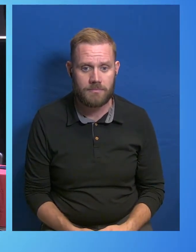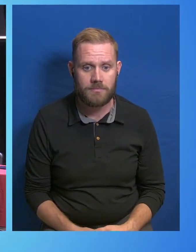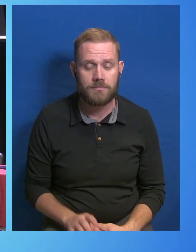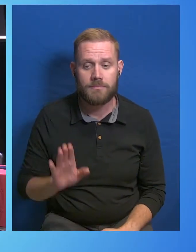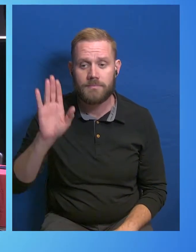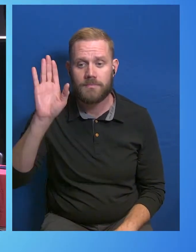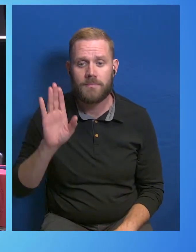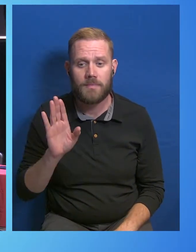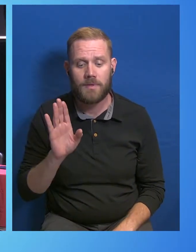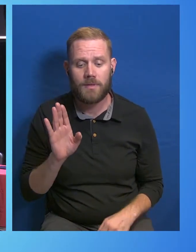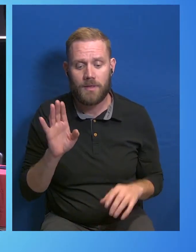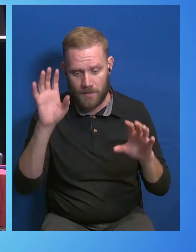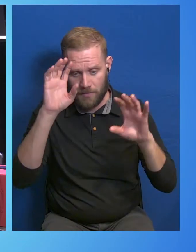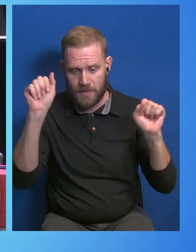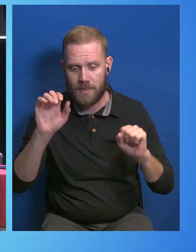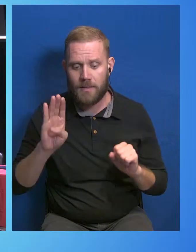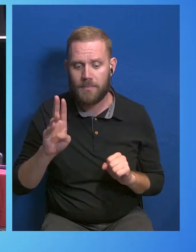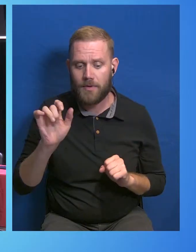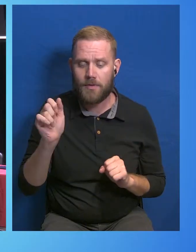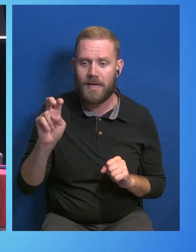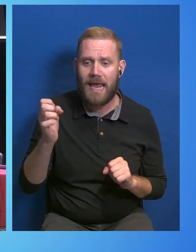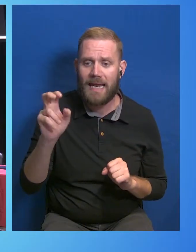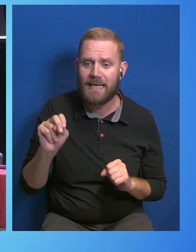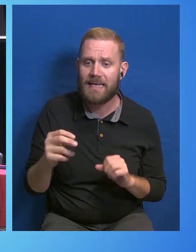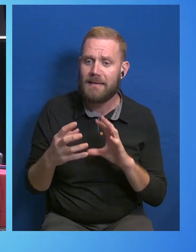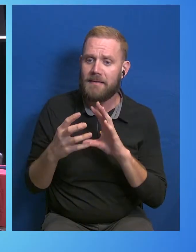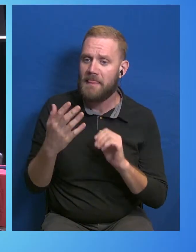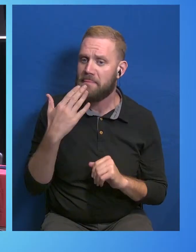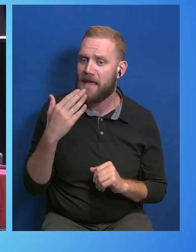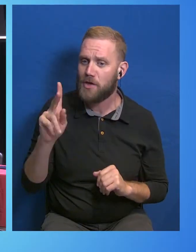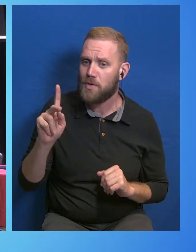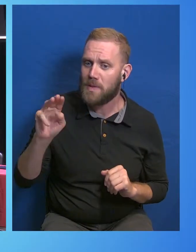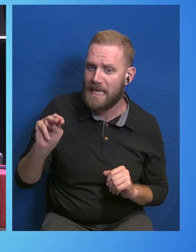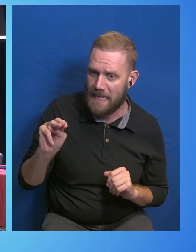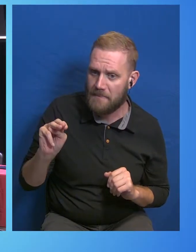This is Board Member Buchanan. Thank you, Kim, very much.